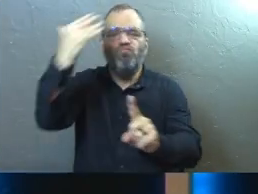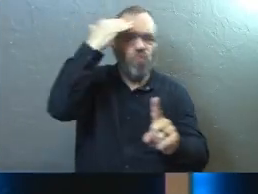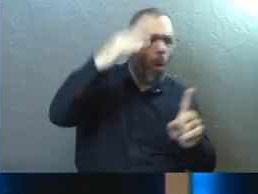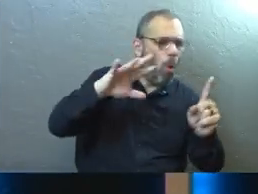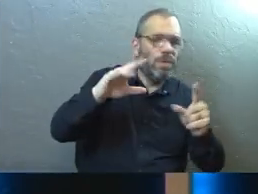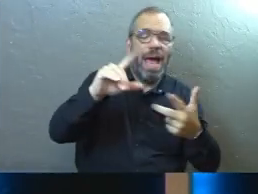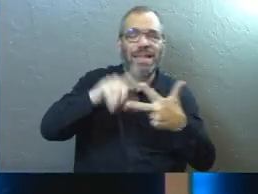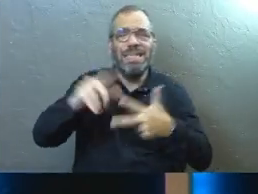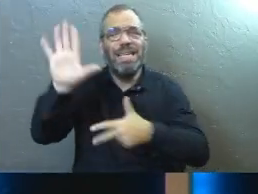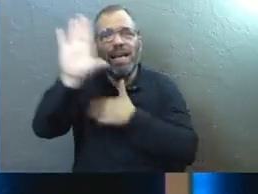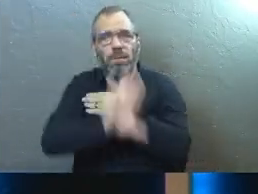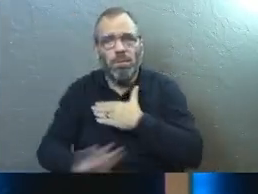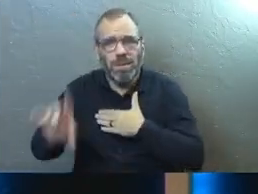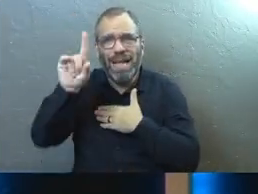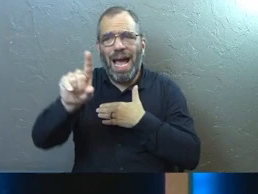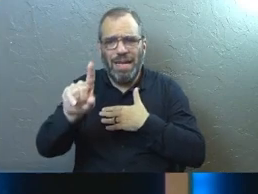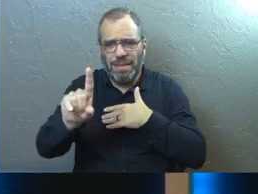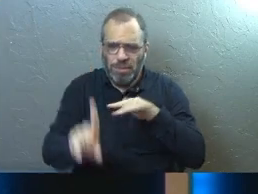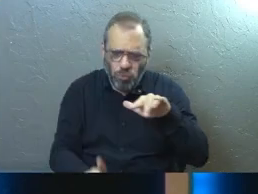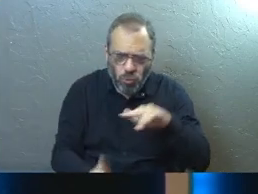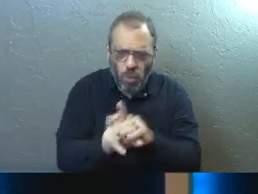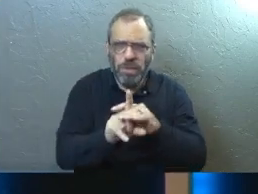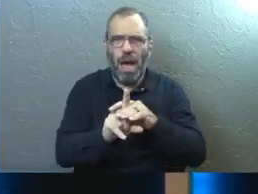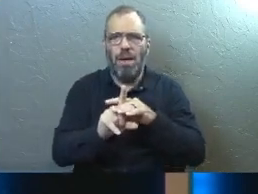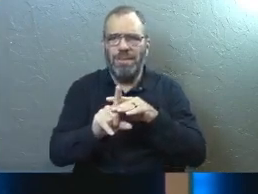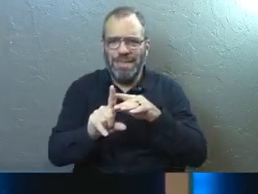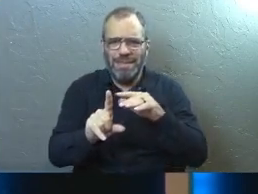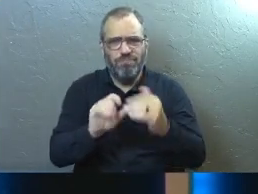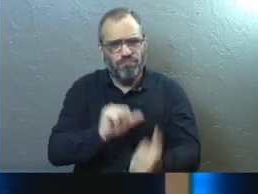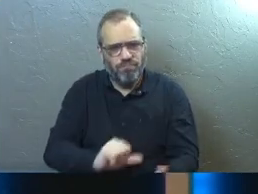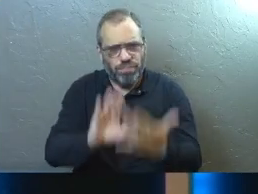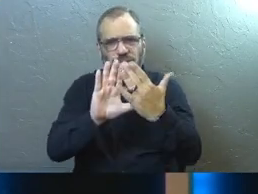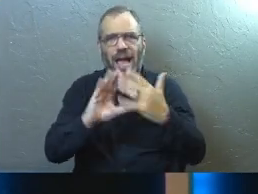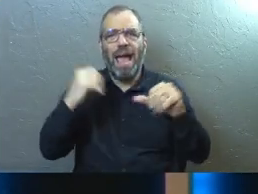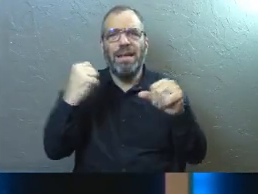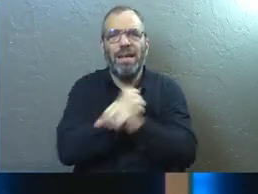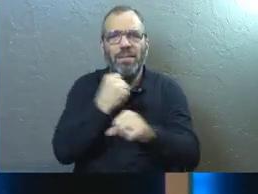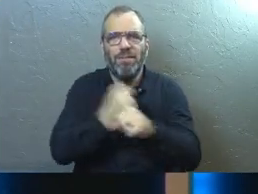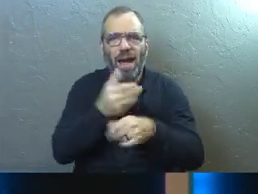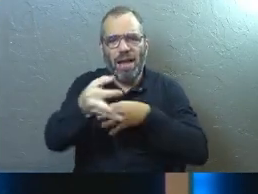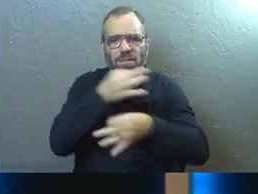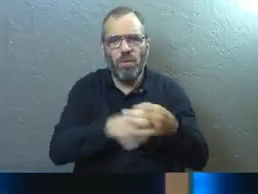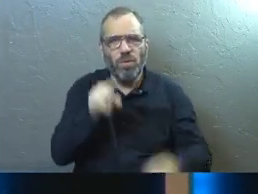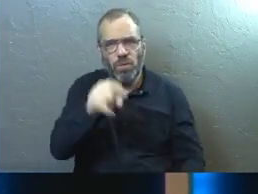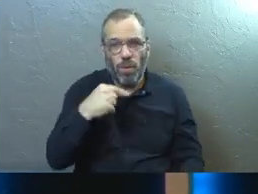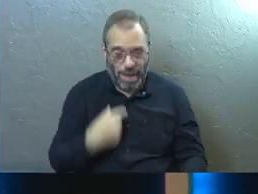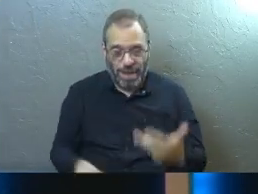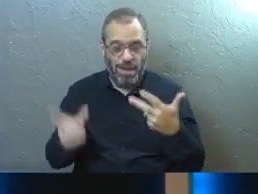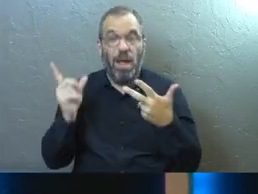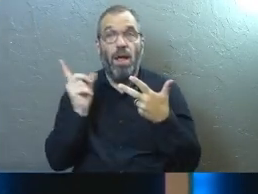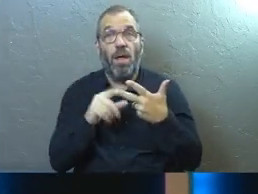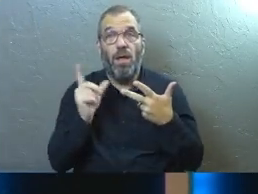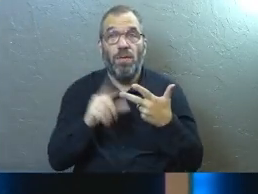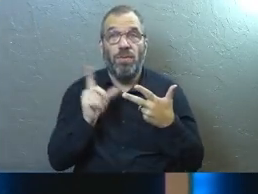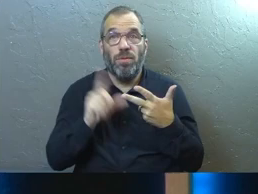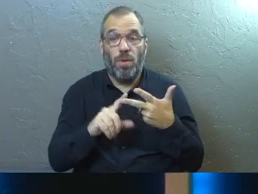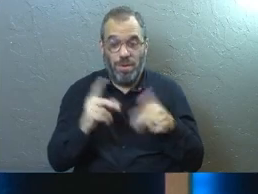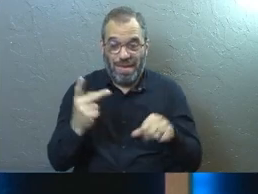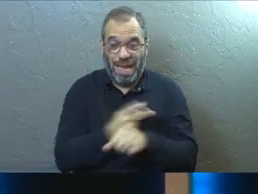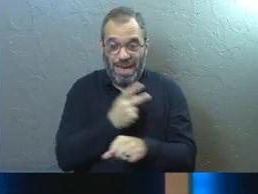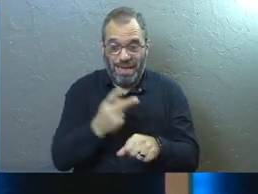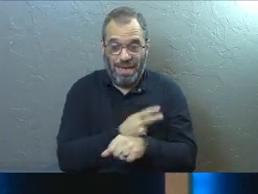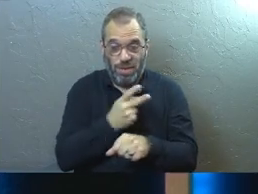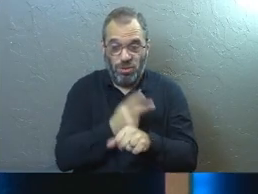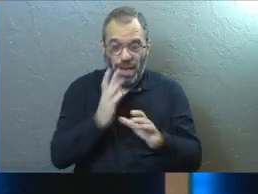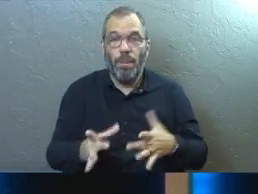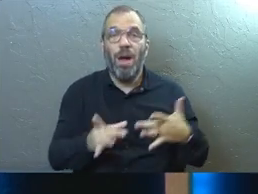and God protects us. He steps in. He is going to be there for us, and he fights for us. And then number three, a thing that a shepherd does,